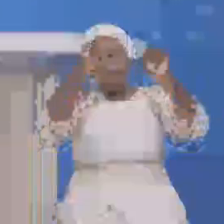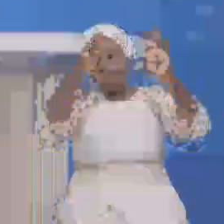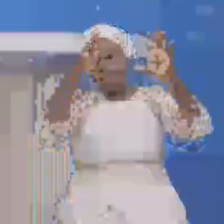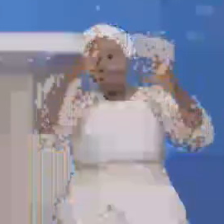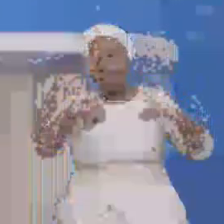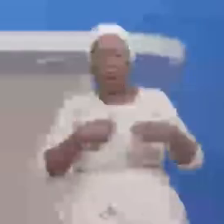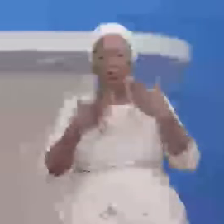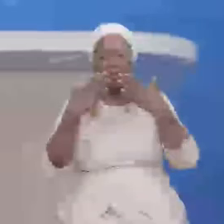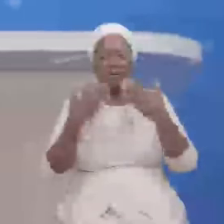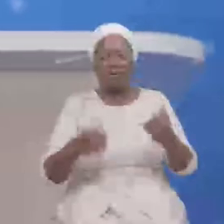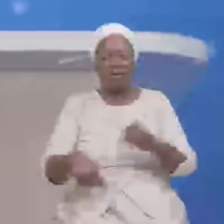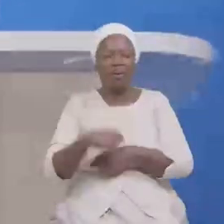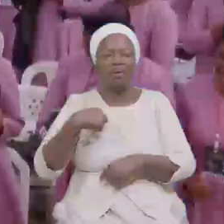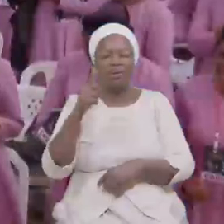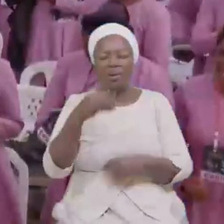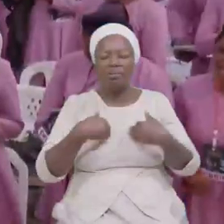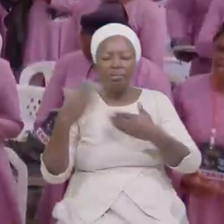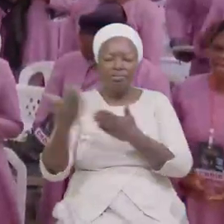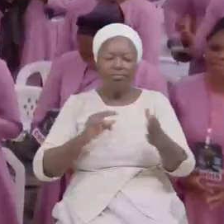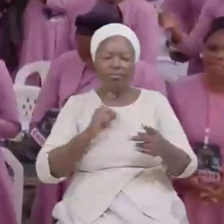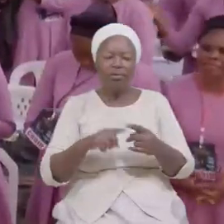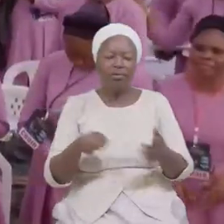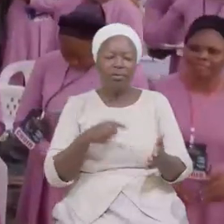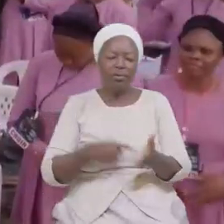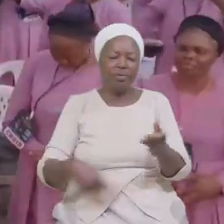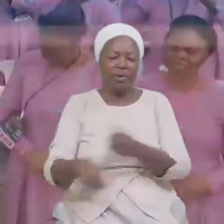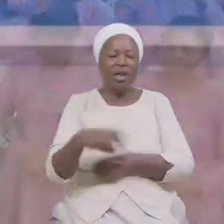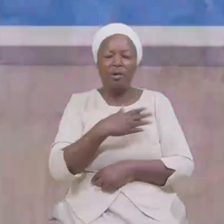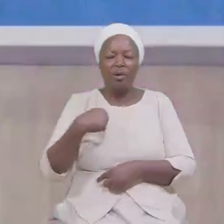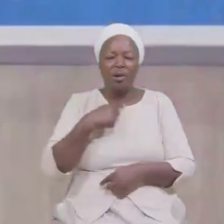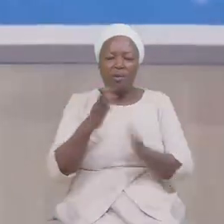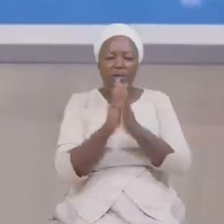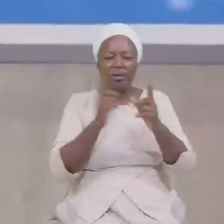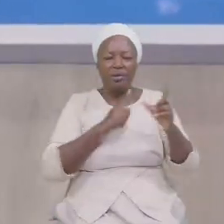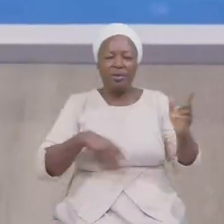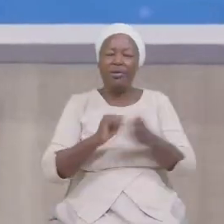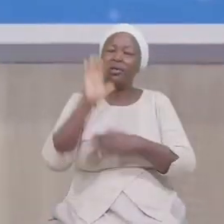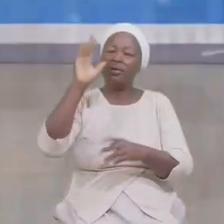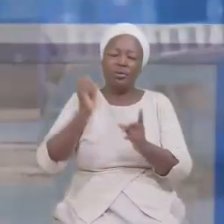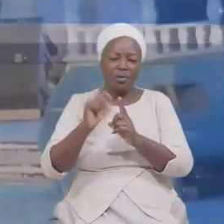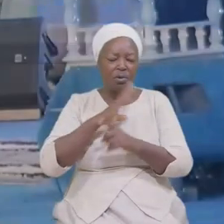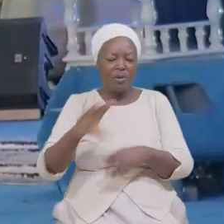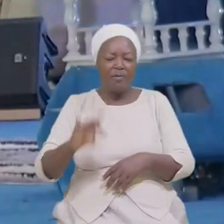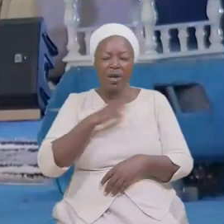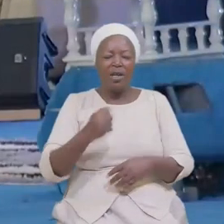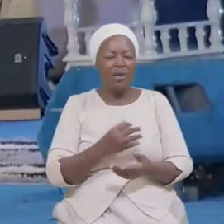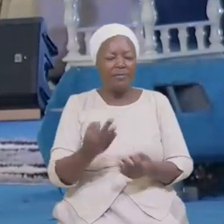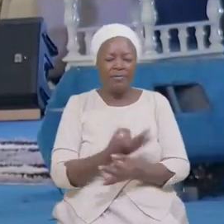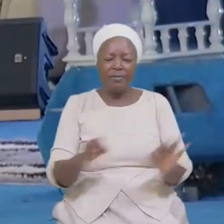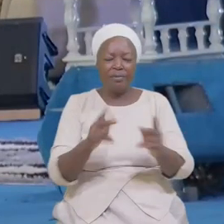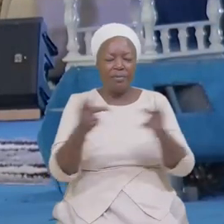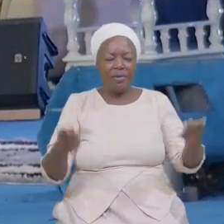today. You bring us to this day. And we pray, Lord, that your word will find a free course in